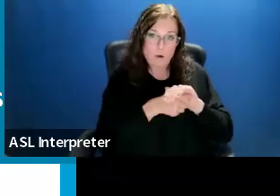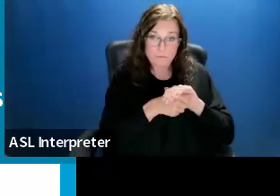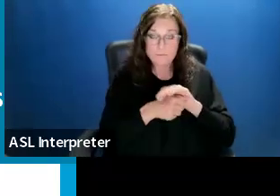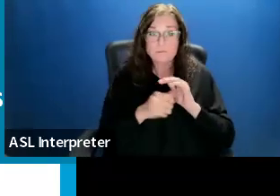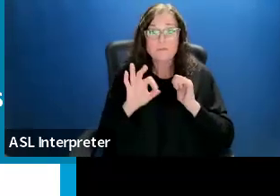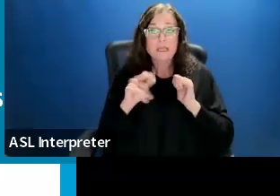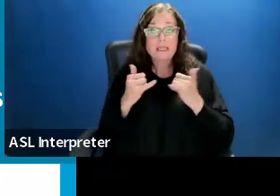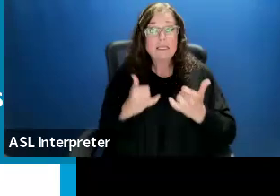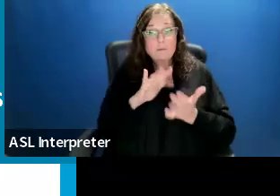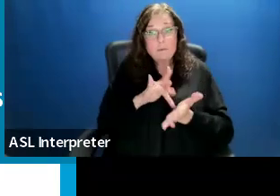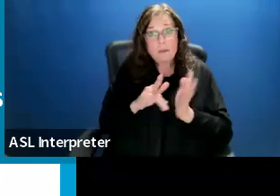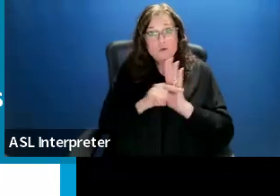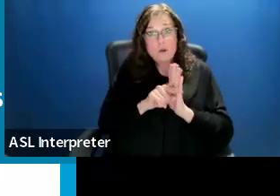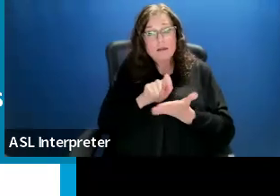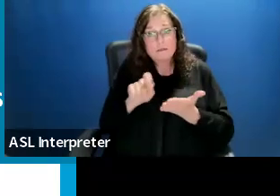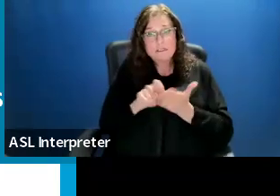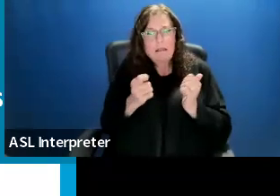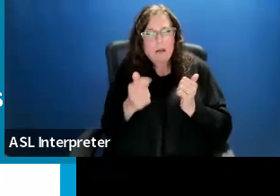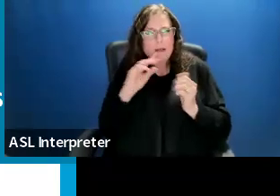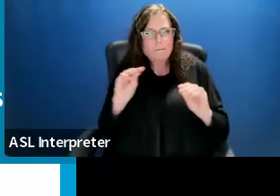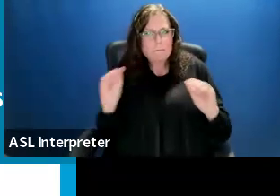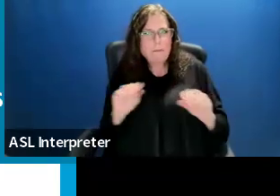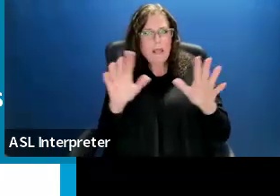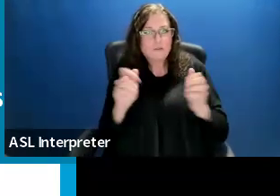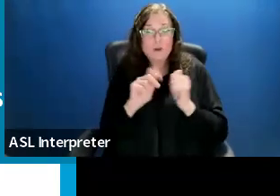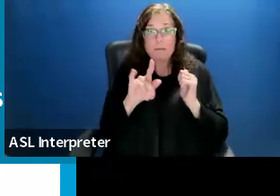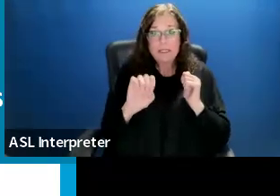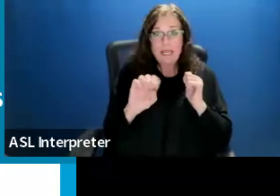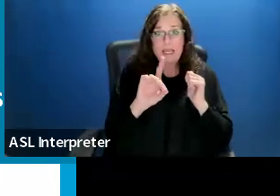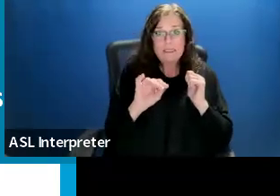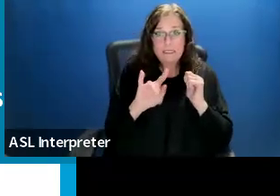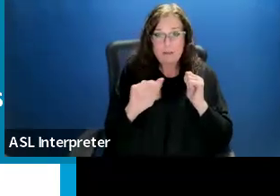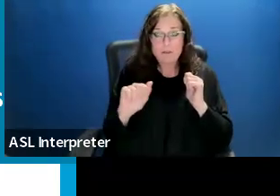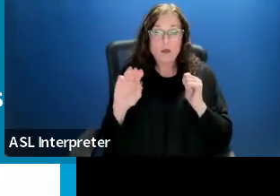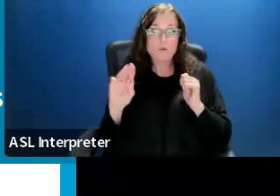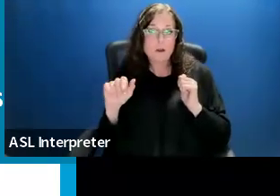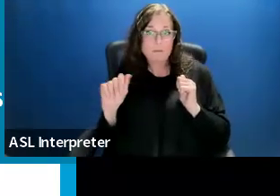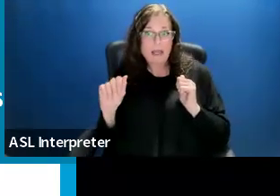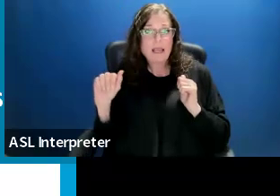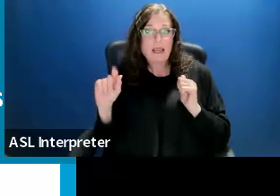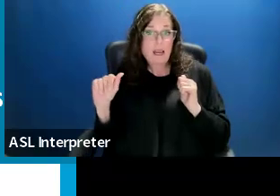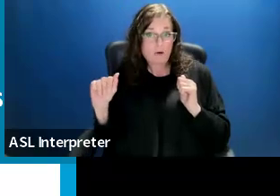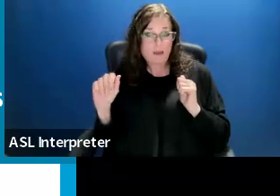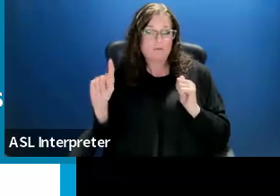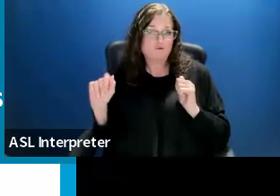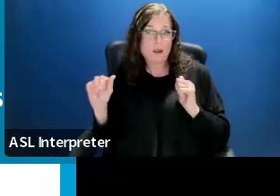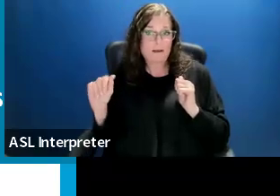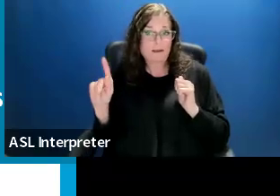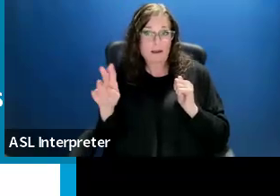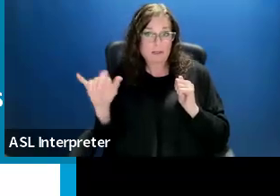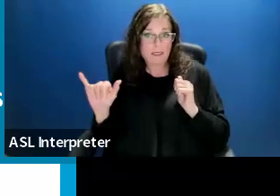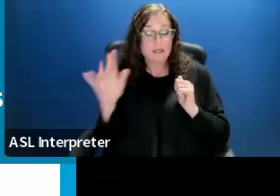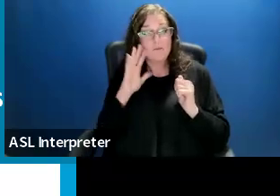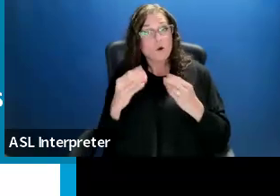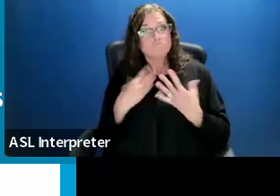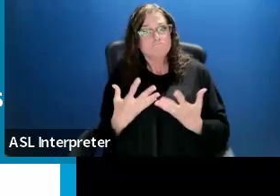fans of contemporary middle grade novels with a hint of magic from authors such as Kate DiCamillo, Rebecca Stead, and Erin Entrada Kelly, plus readers looking for